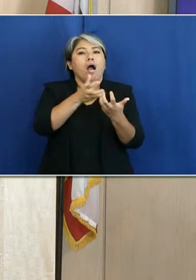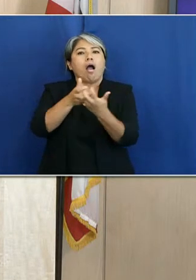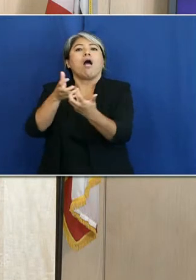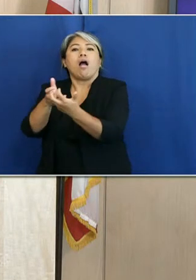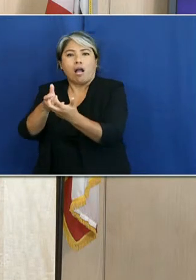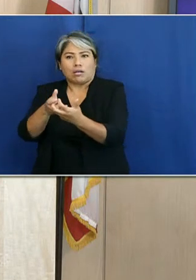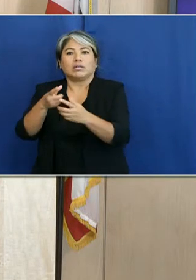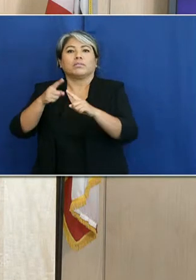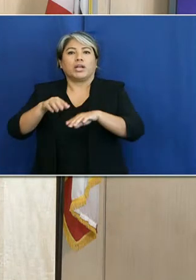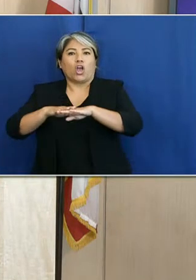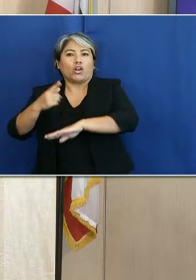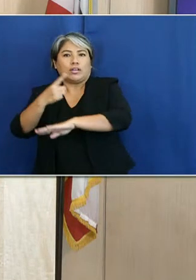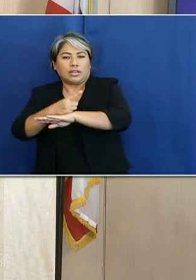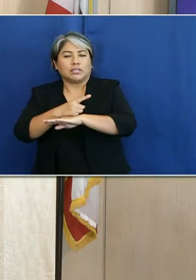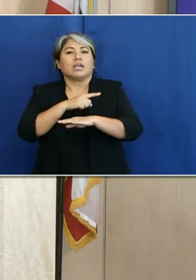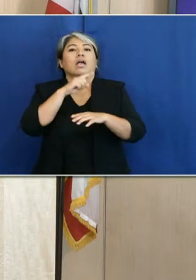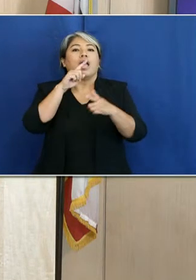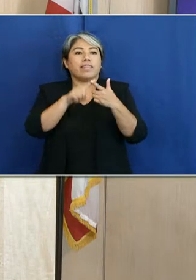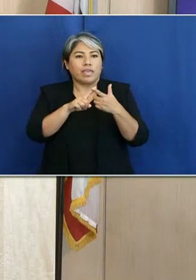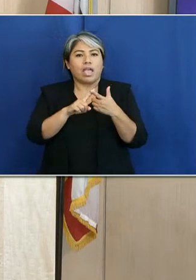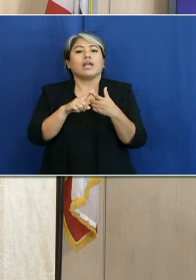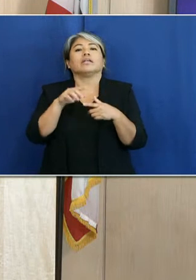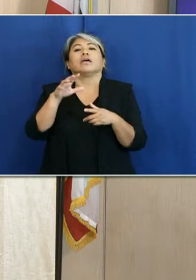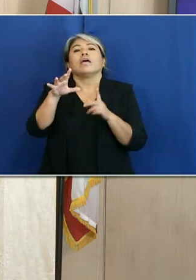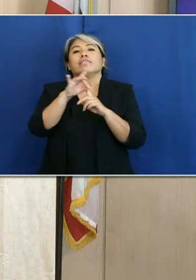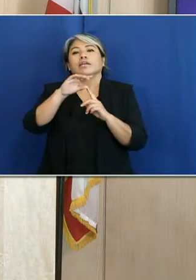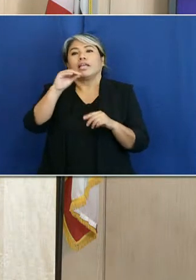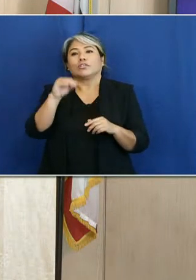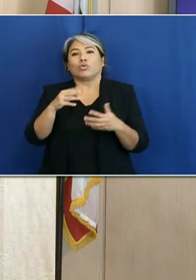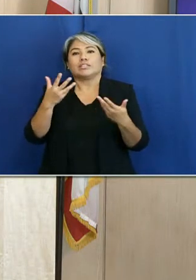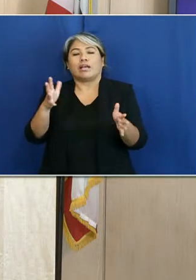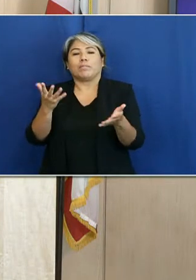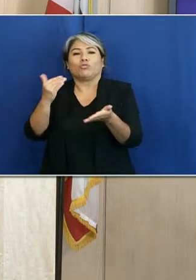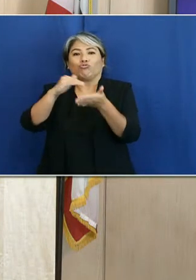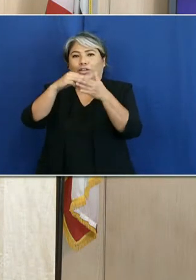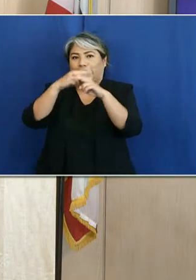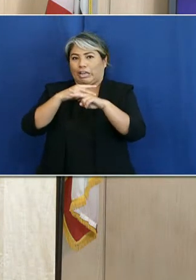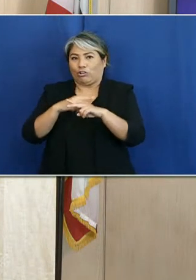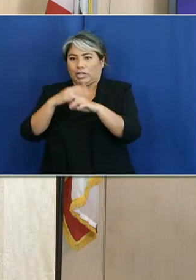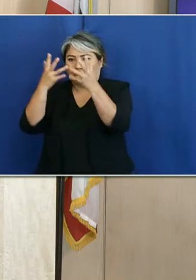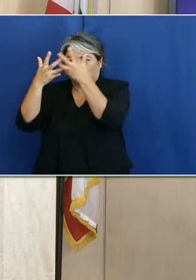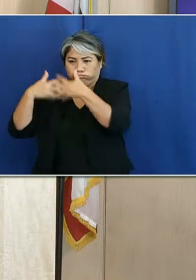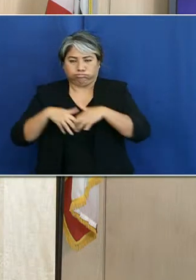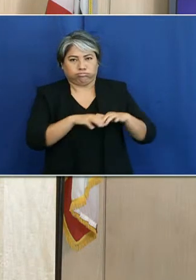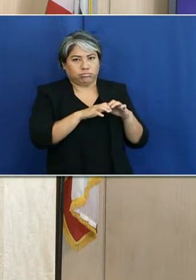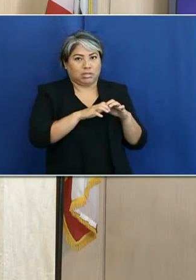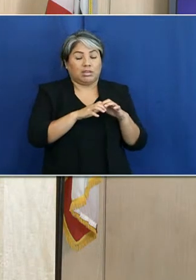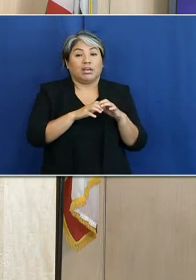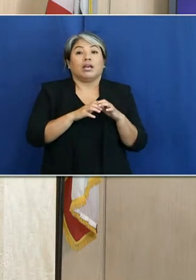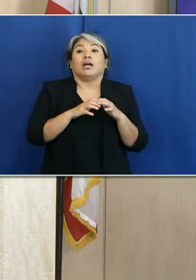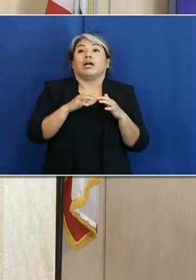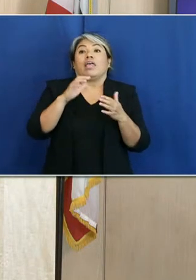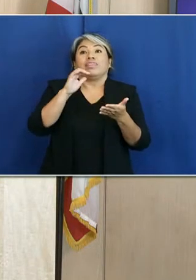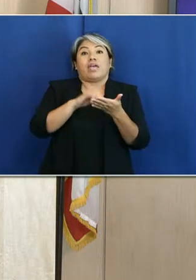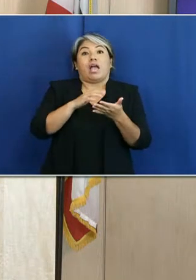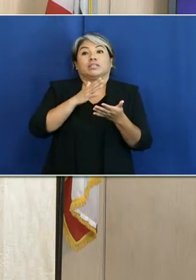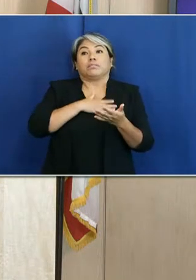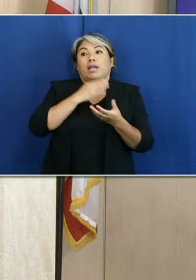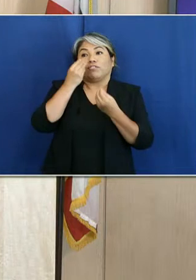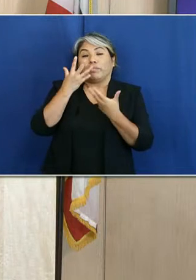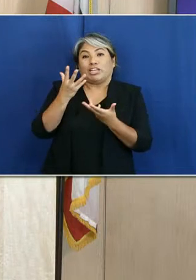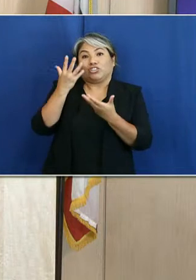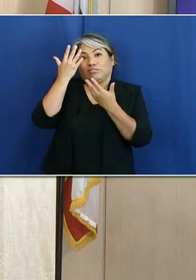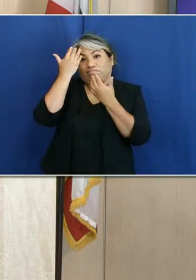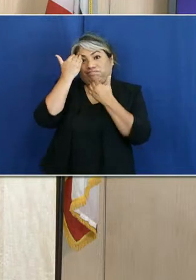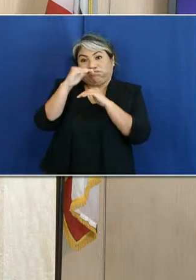then the case rates have been recalculated. And that's as much information as I can give